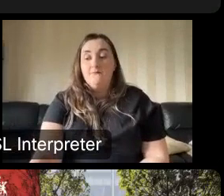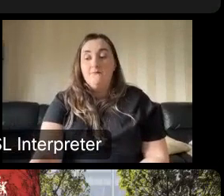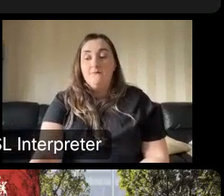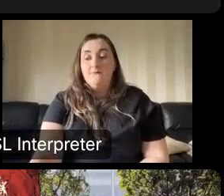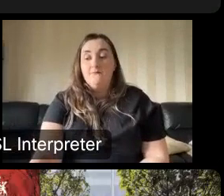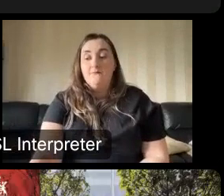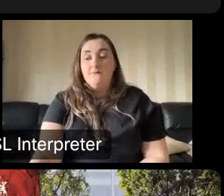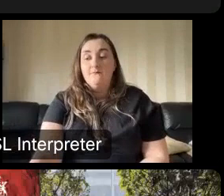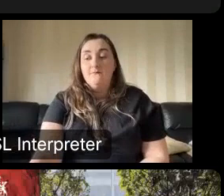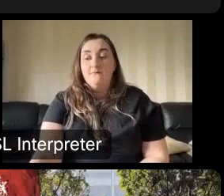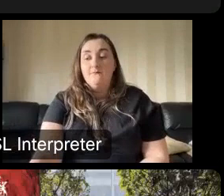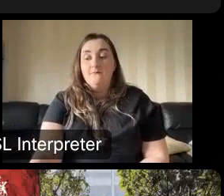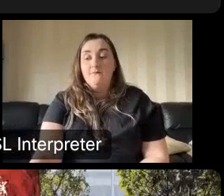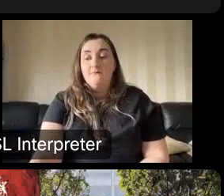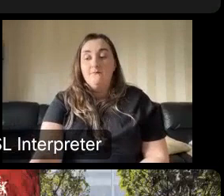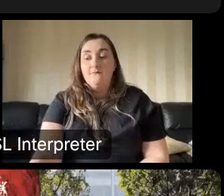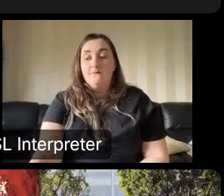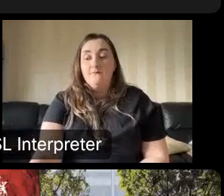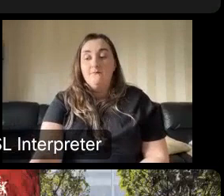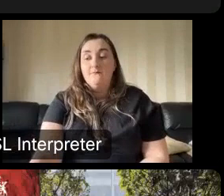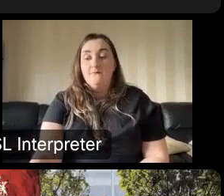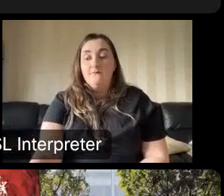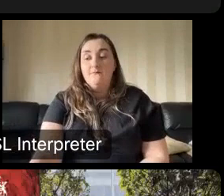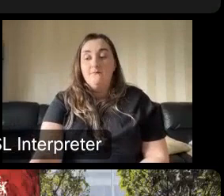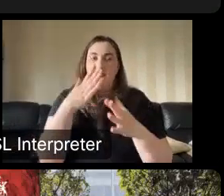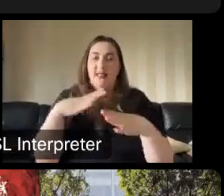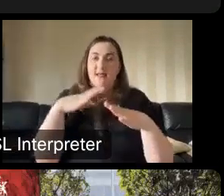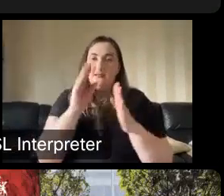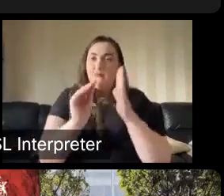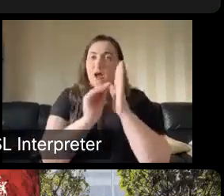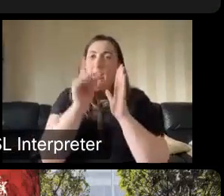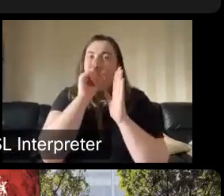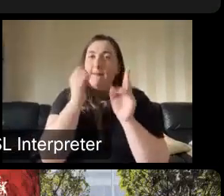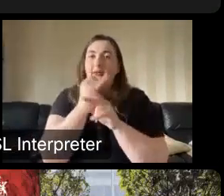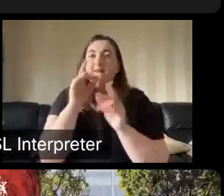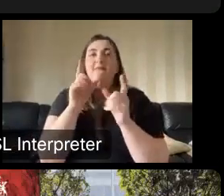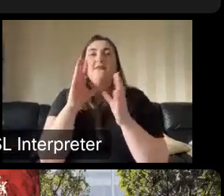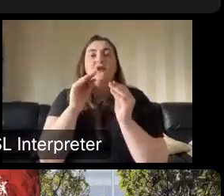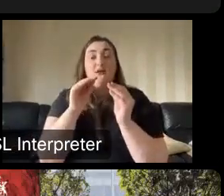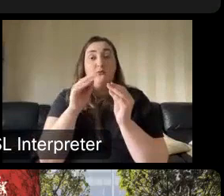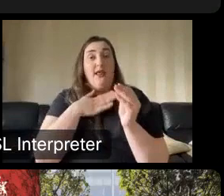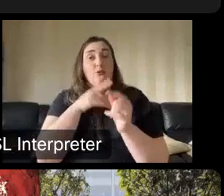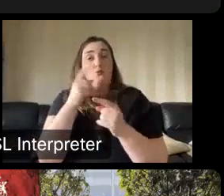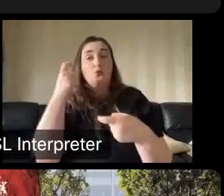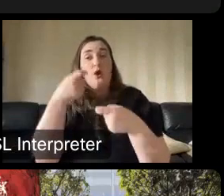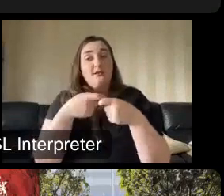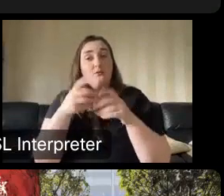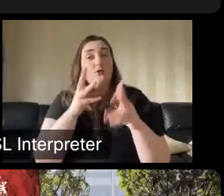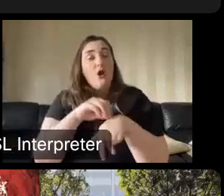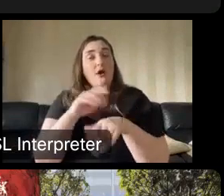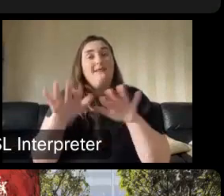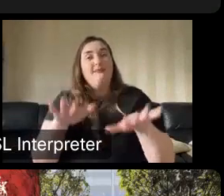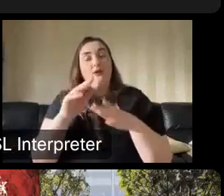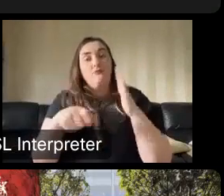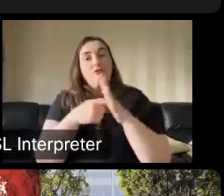Brilliant. And just Eva, there is a lady who's put her name into the chat for you to contact her who worked on a similar project in the West who's interested